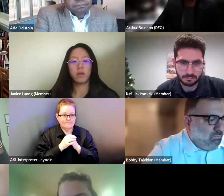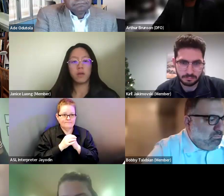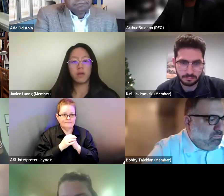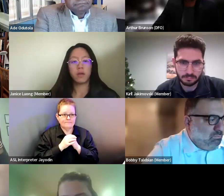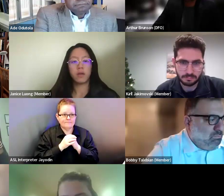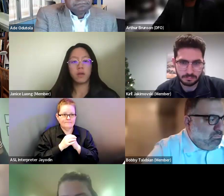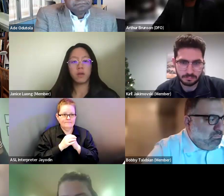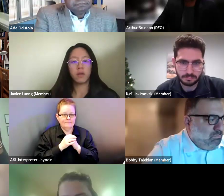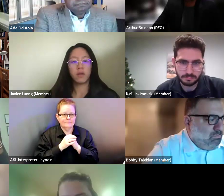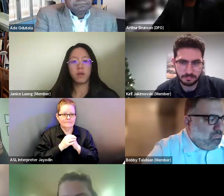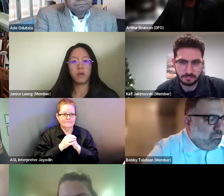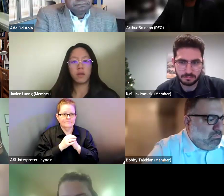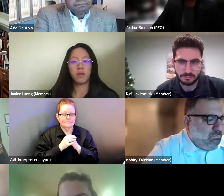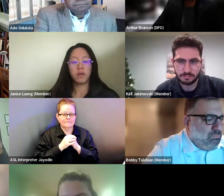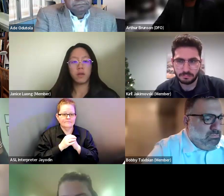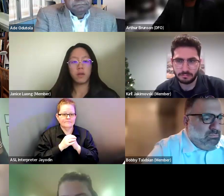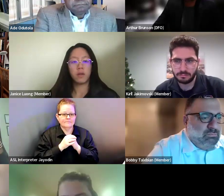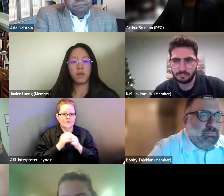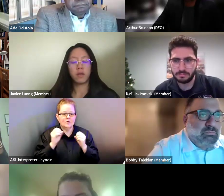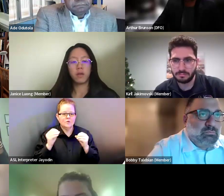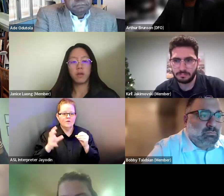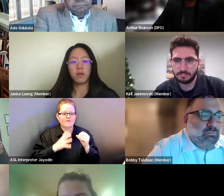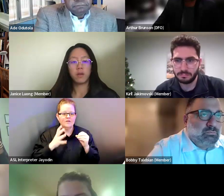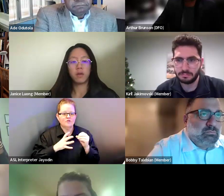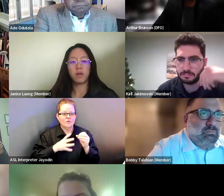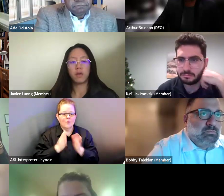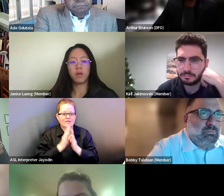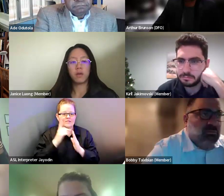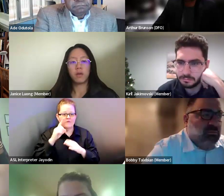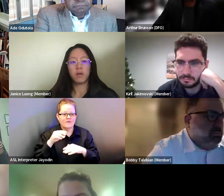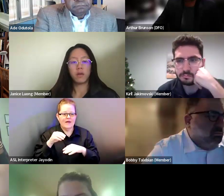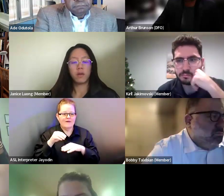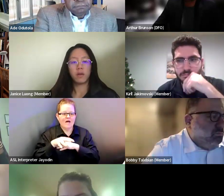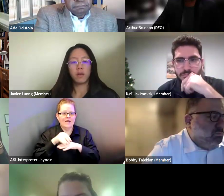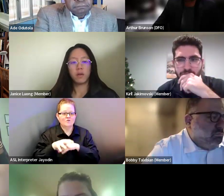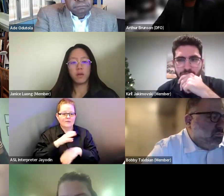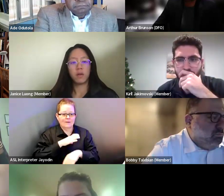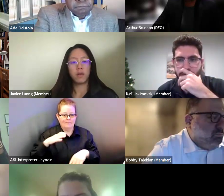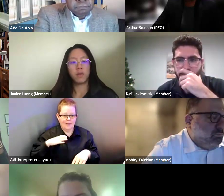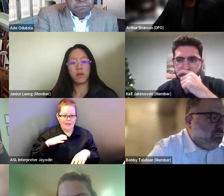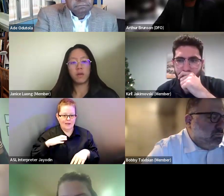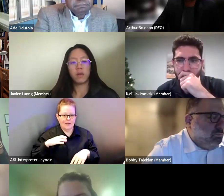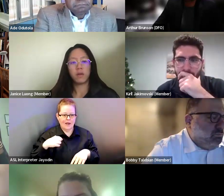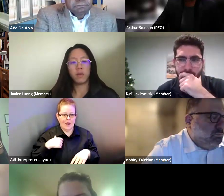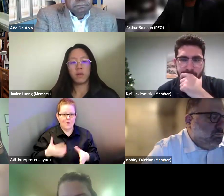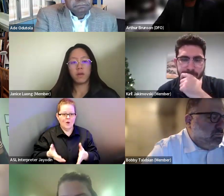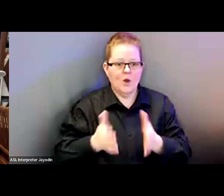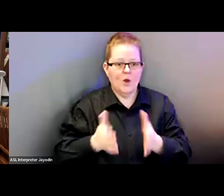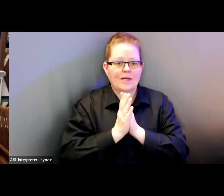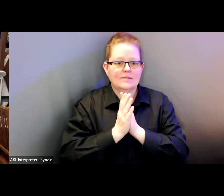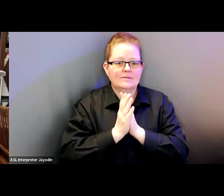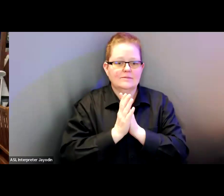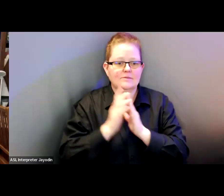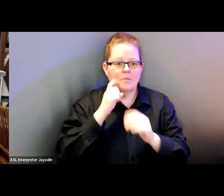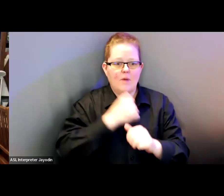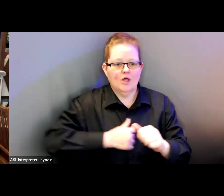gonna, so that this is an official request of the advisory committee, I apologize for doing this unanimous consent just in the interest of time. And if you object, it's okay.